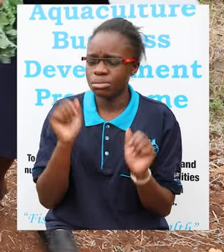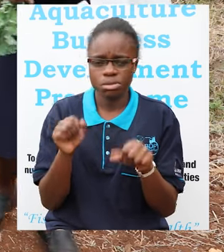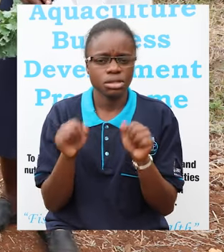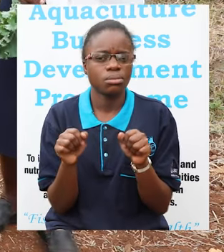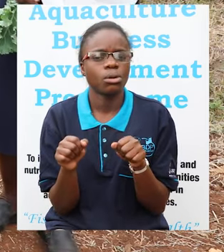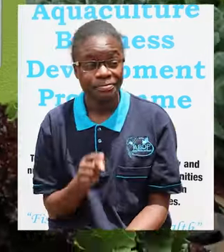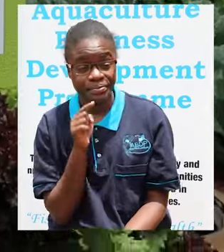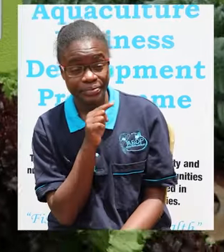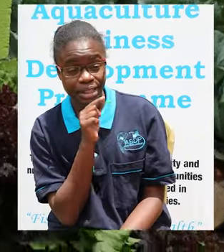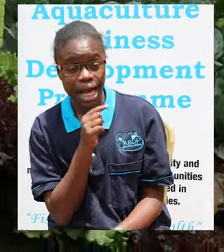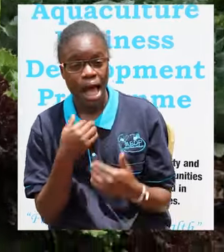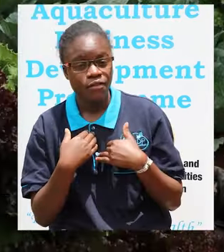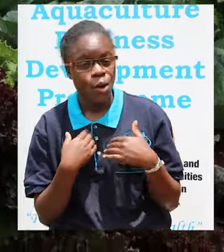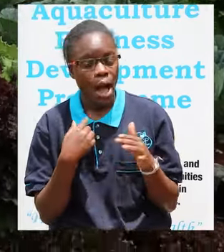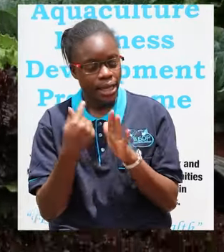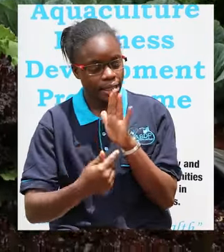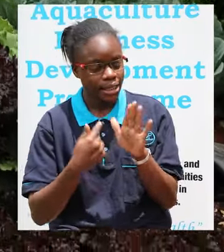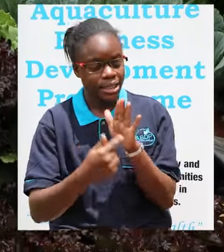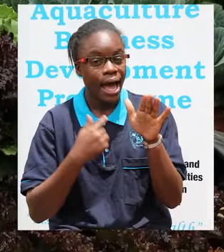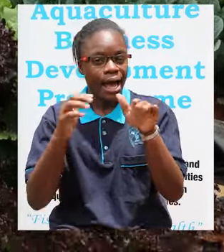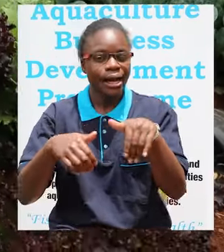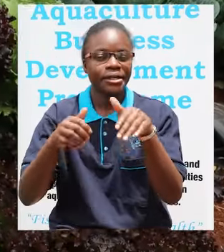the managu. This is a tire garden.